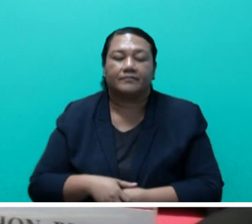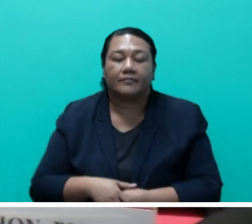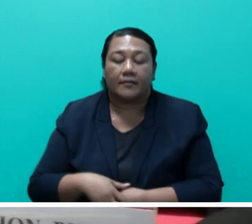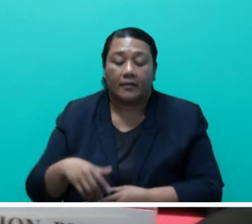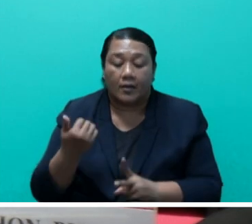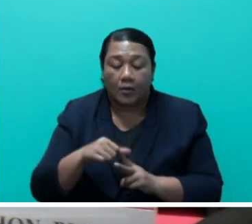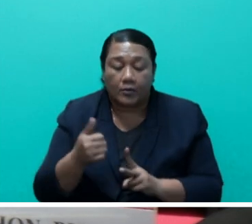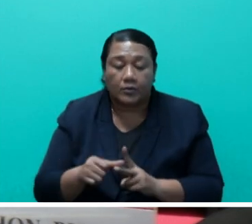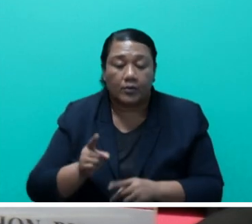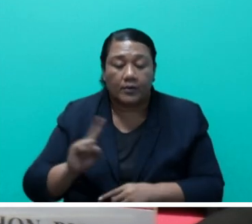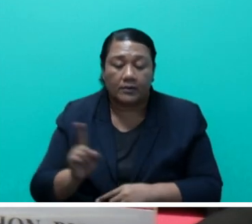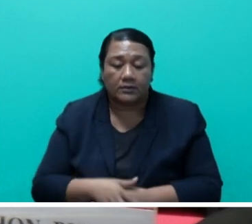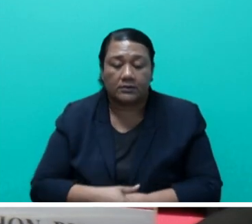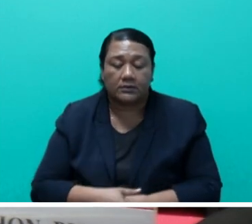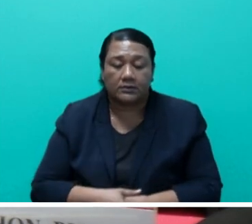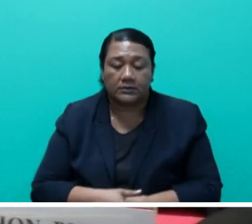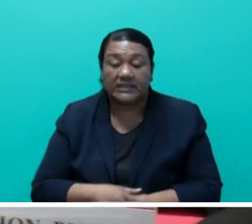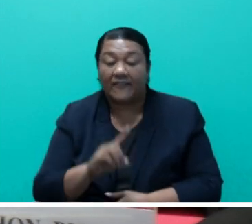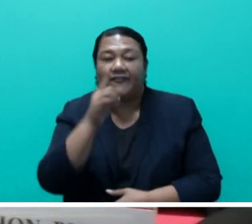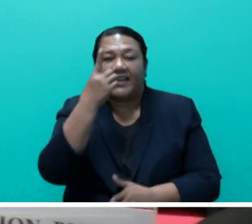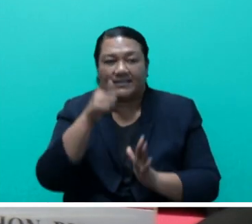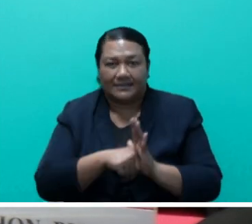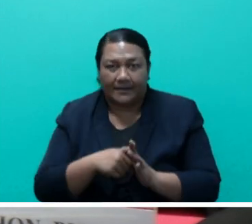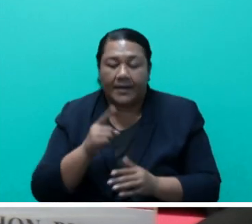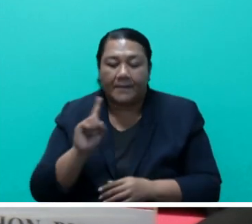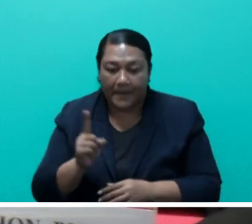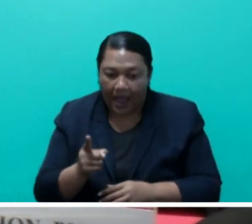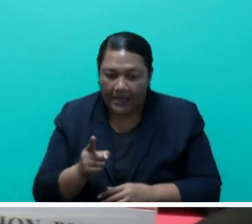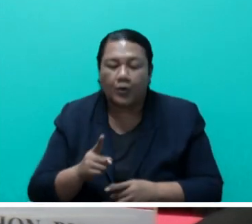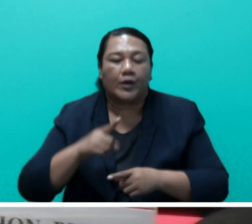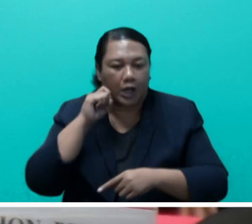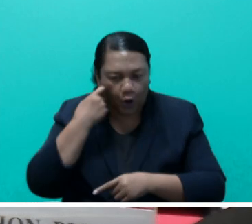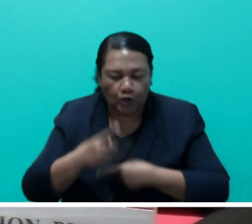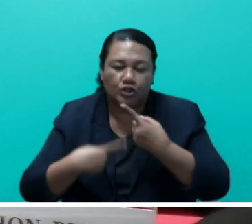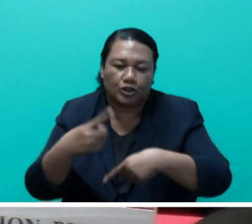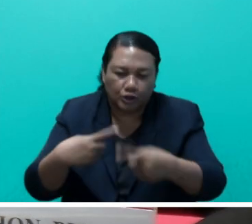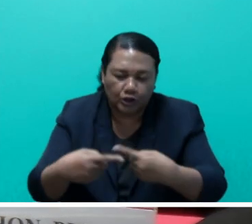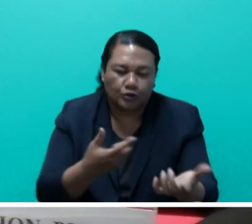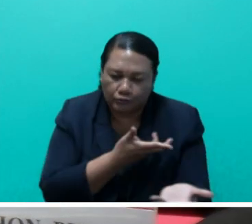first of its kind, but not the last one. We will continue to have dialogue